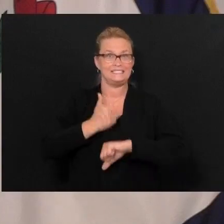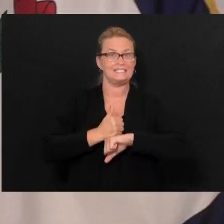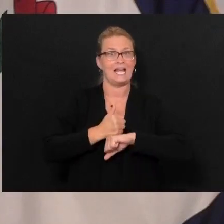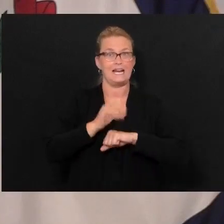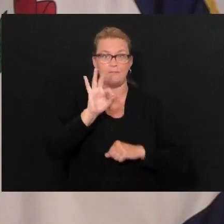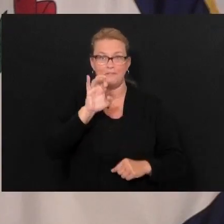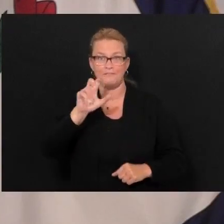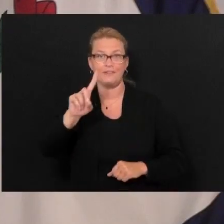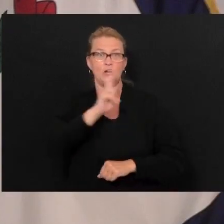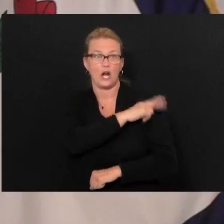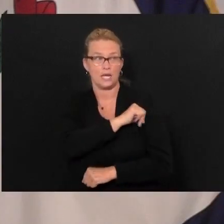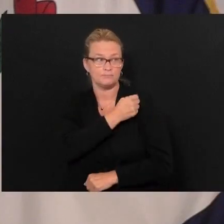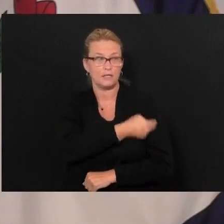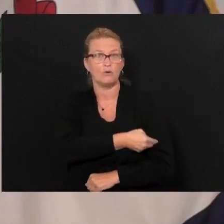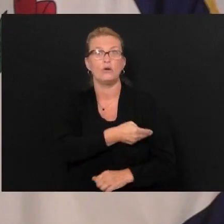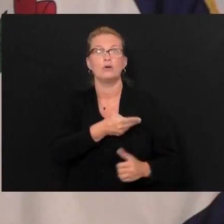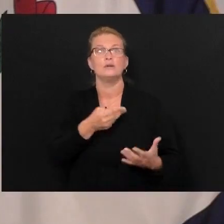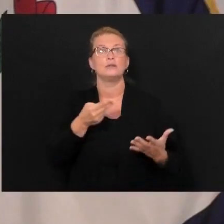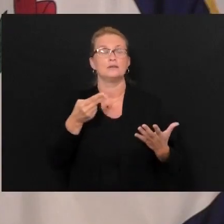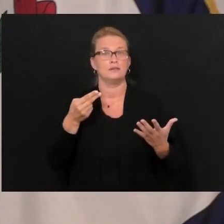this direction